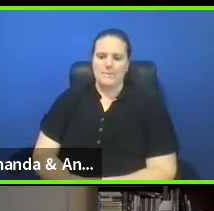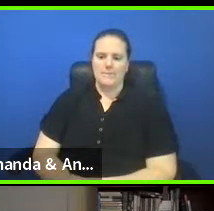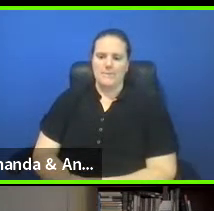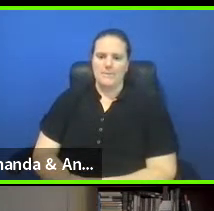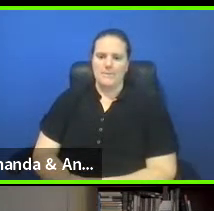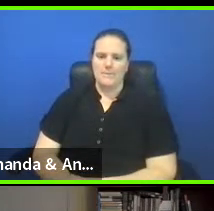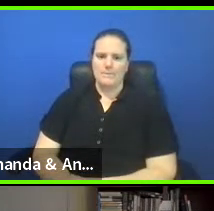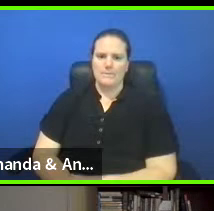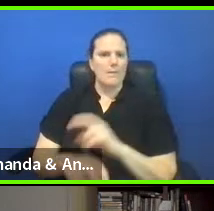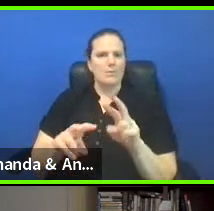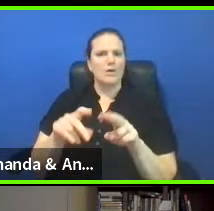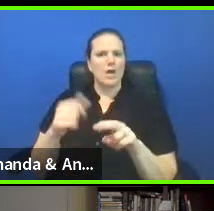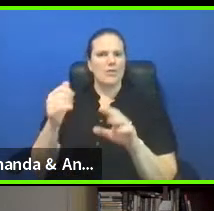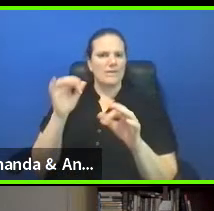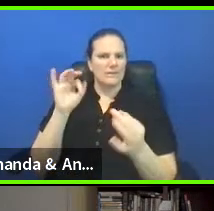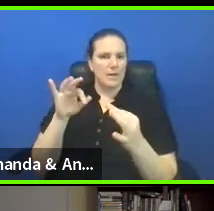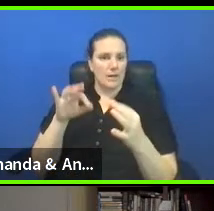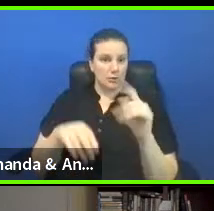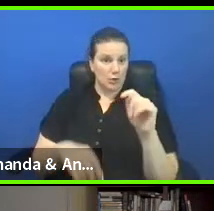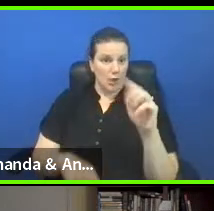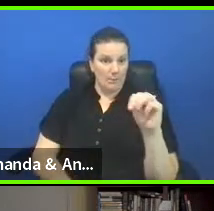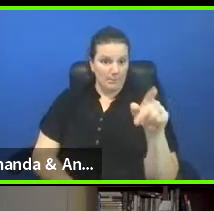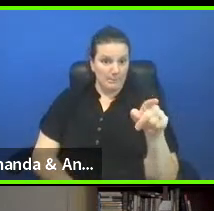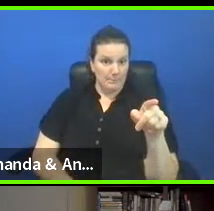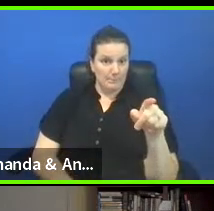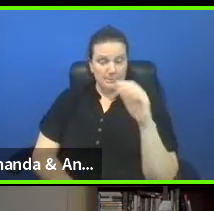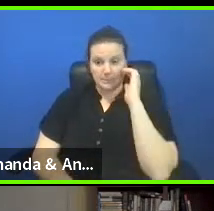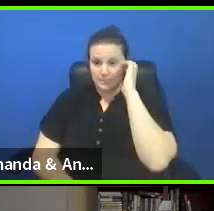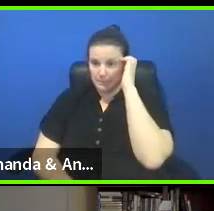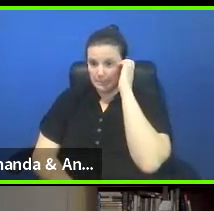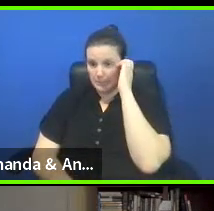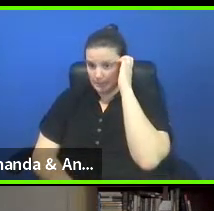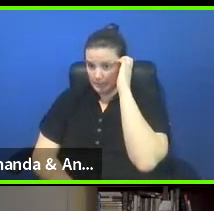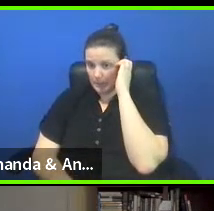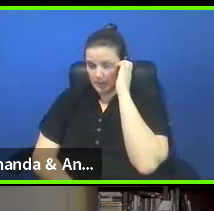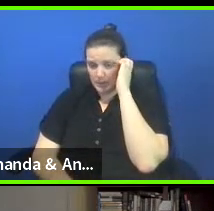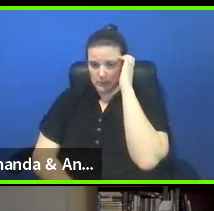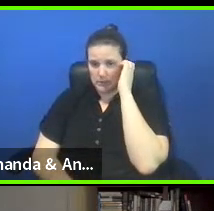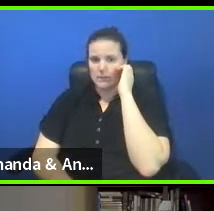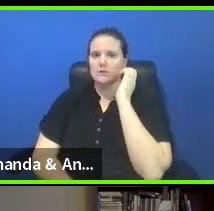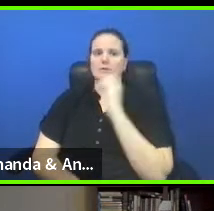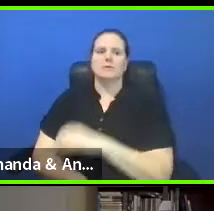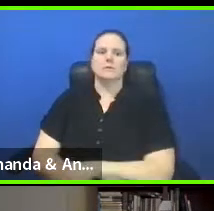I'm looking for other input. Oh, Tom, your hand is up again.